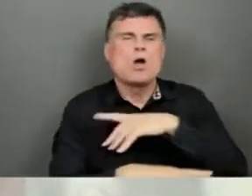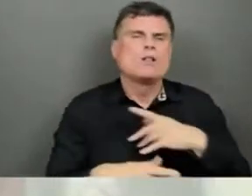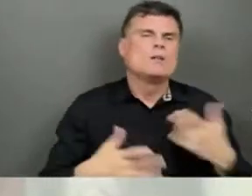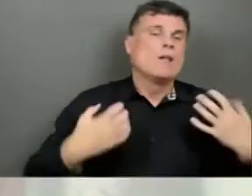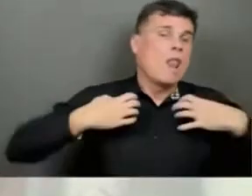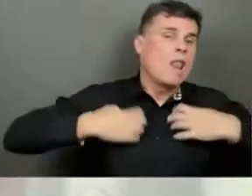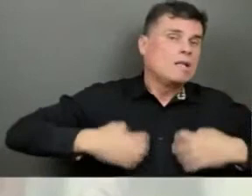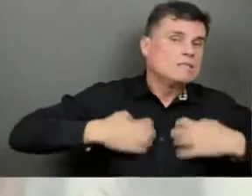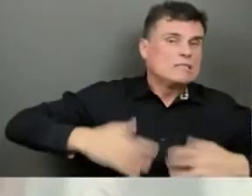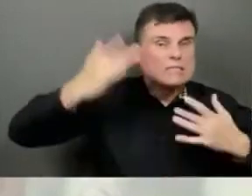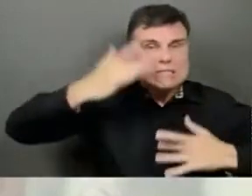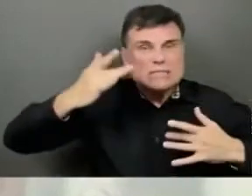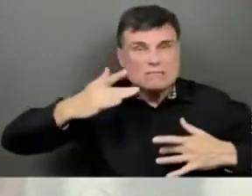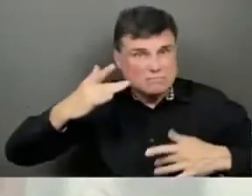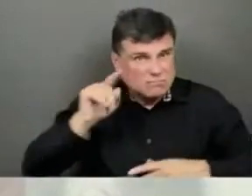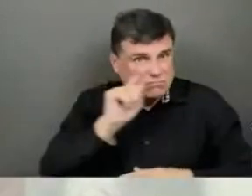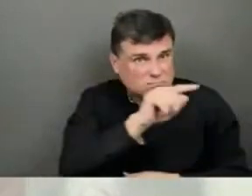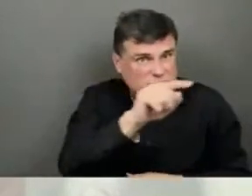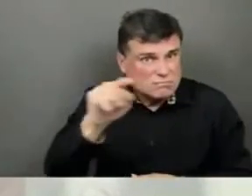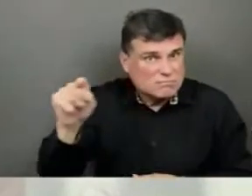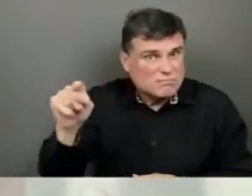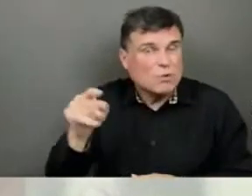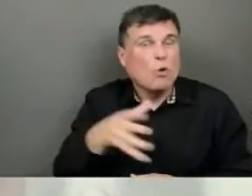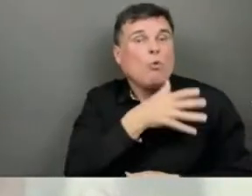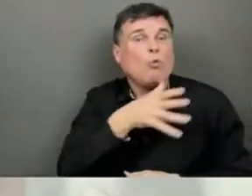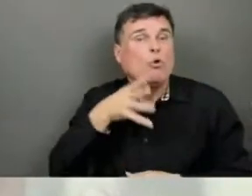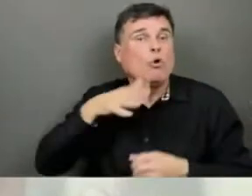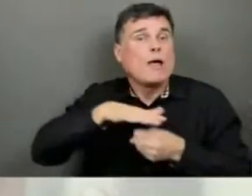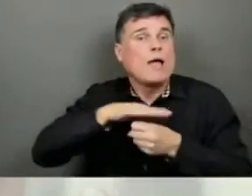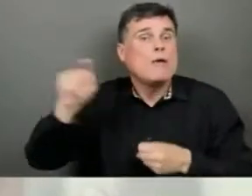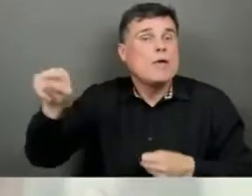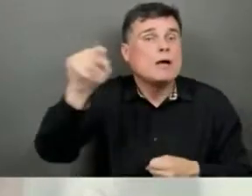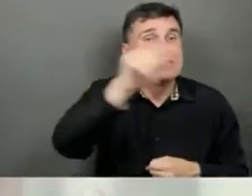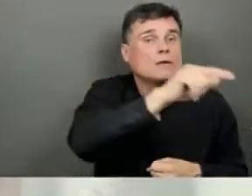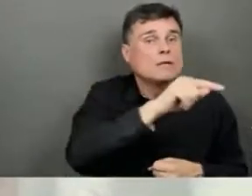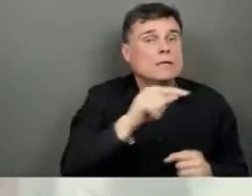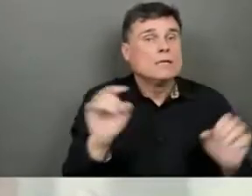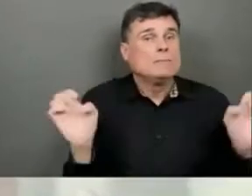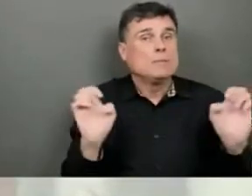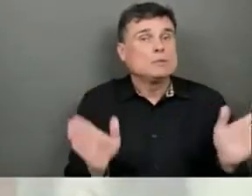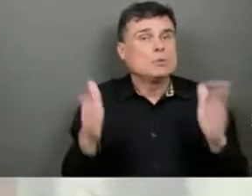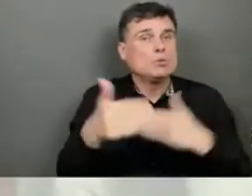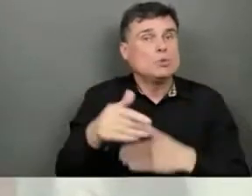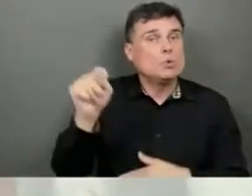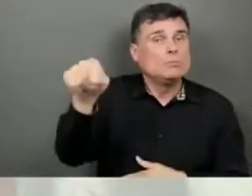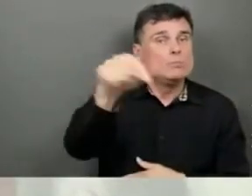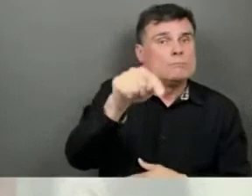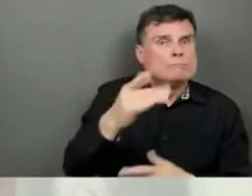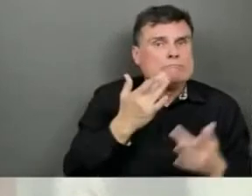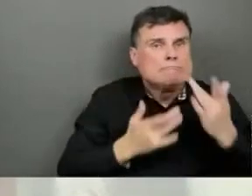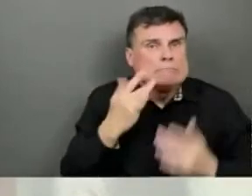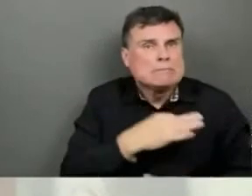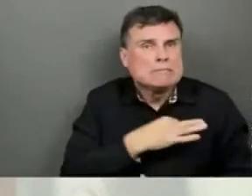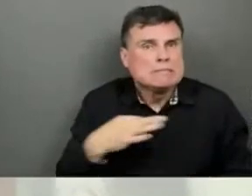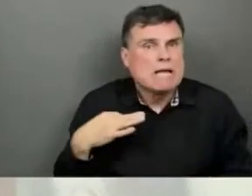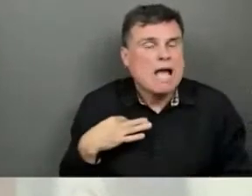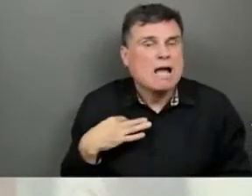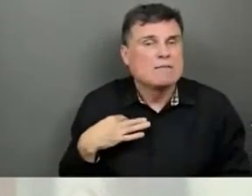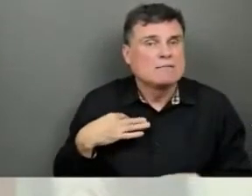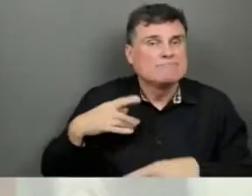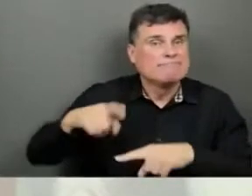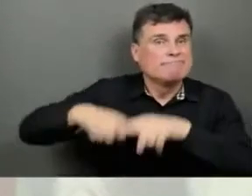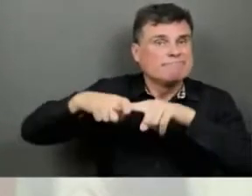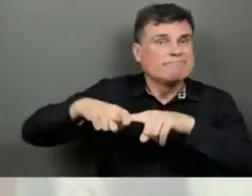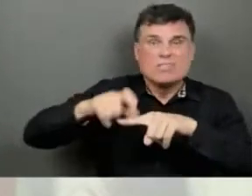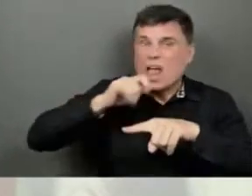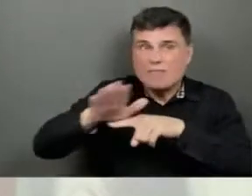emergency rooms having to close because of lack of staff. Are you worried about the long-term